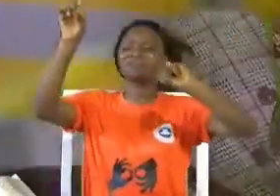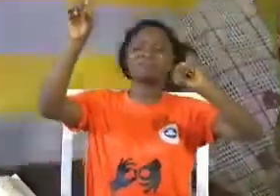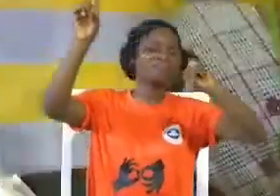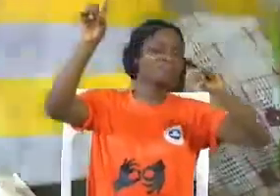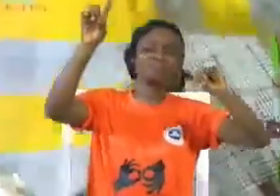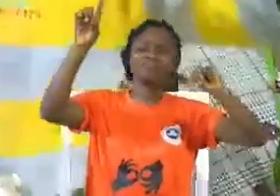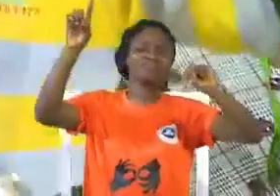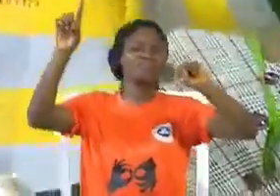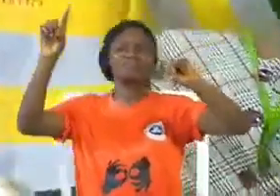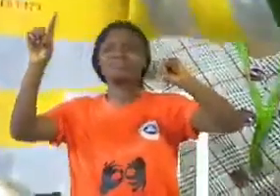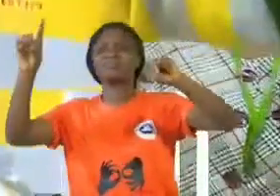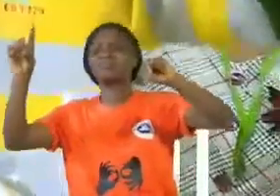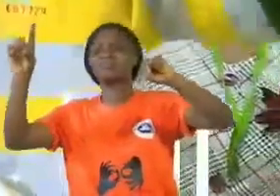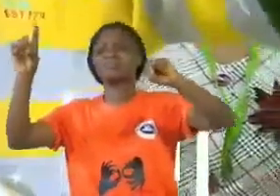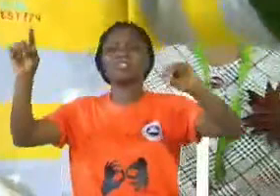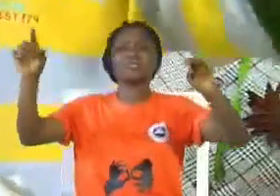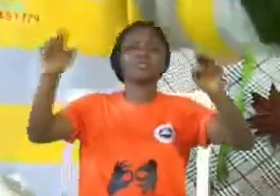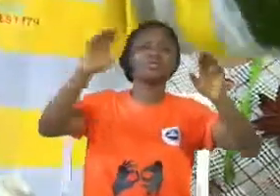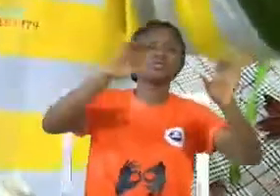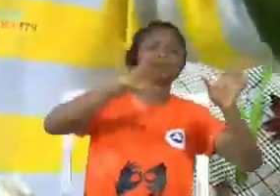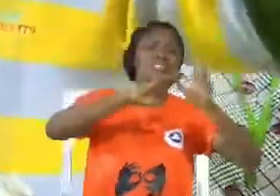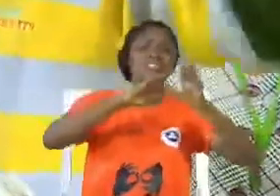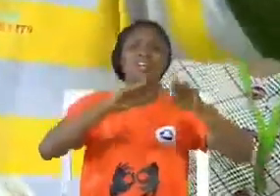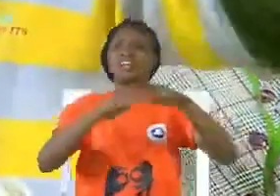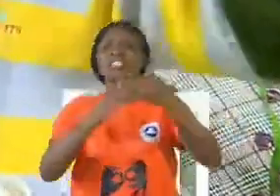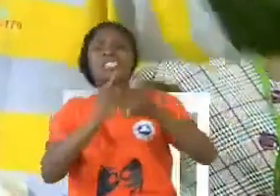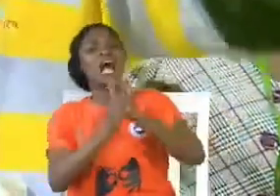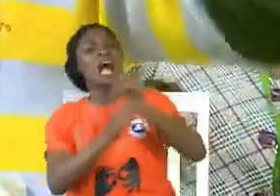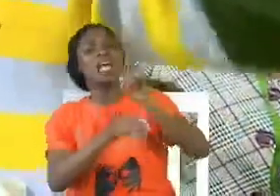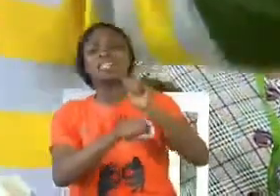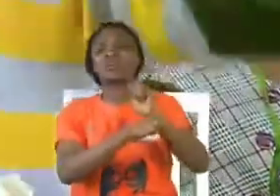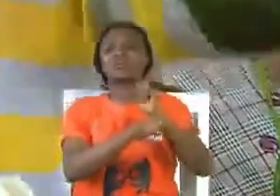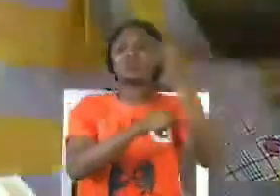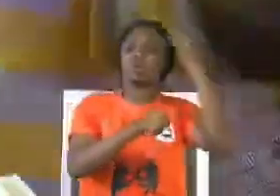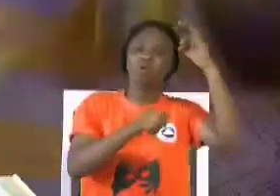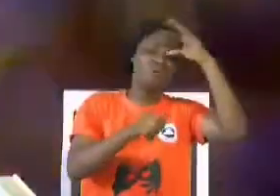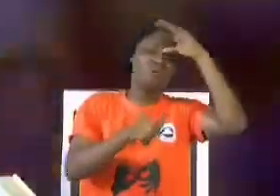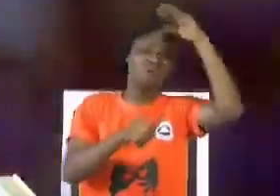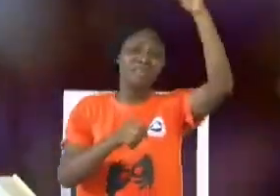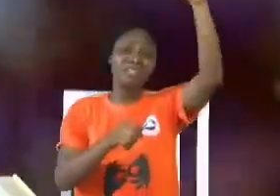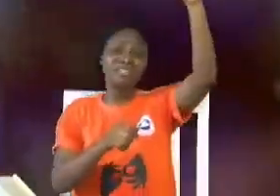They are the works of men.